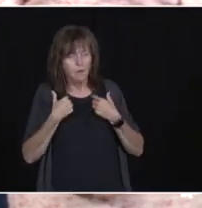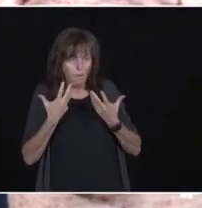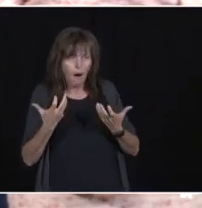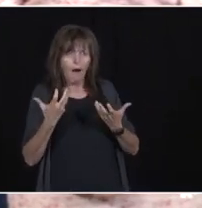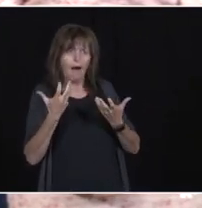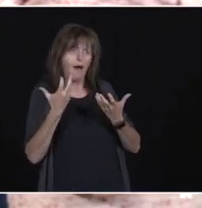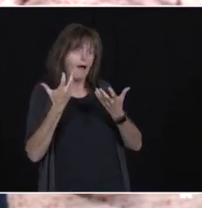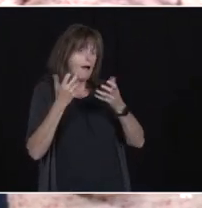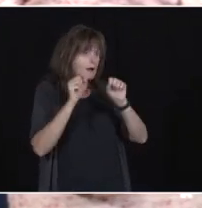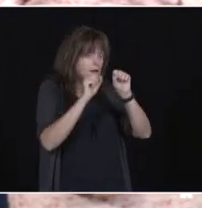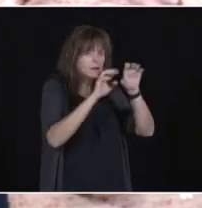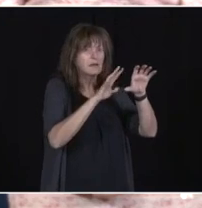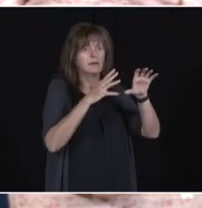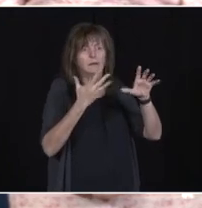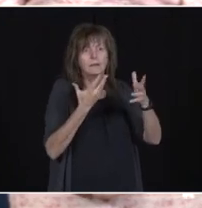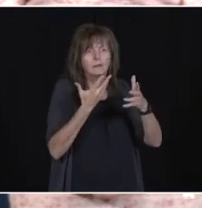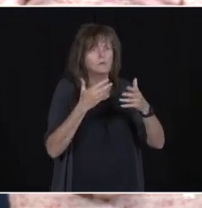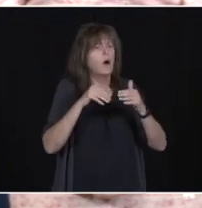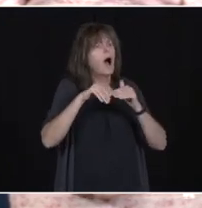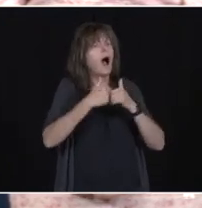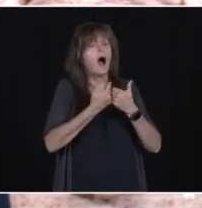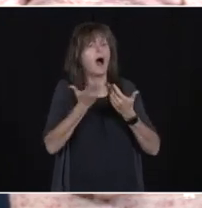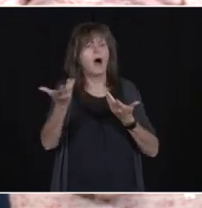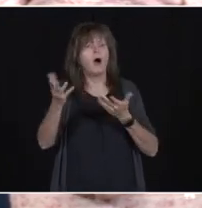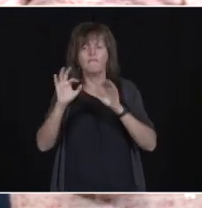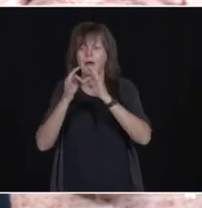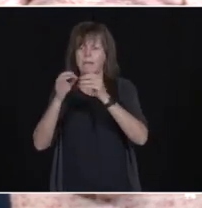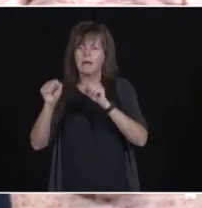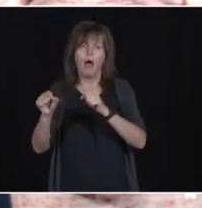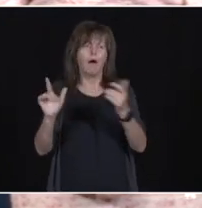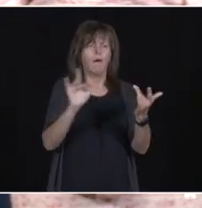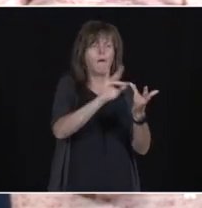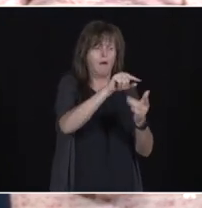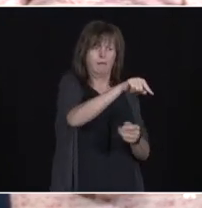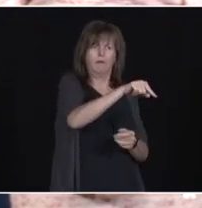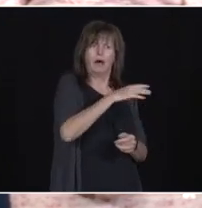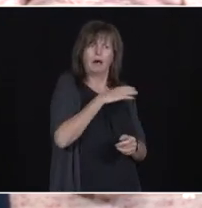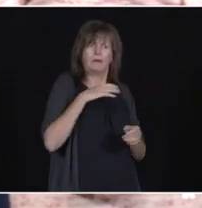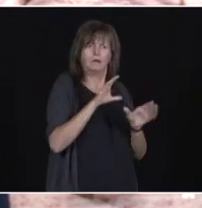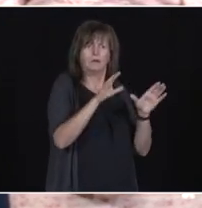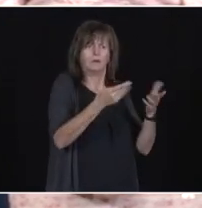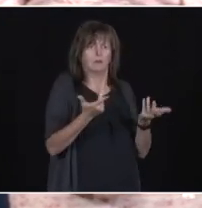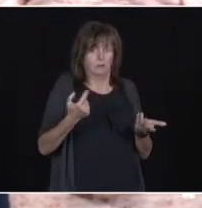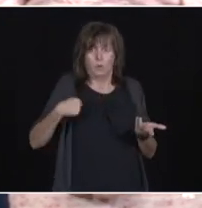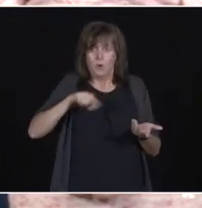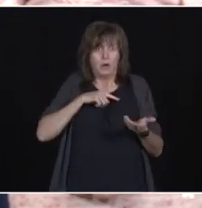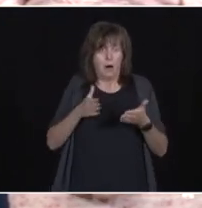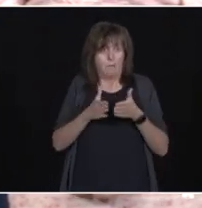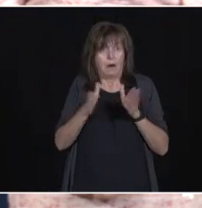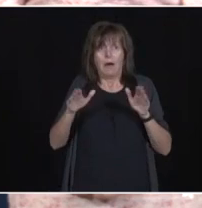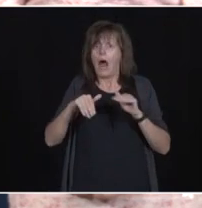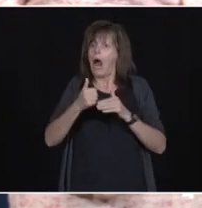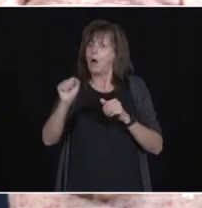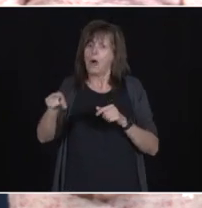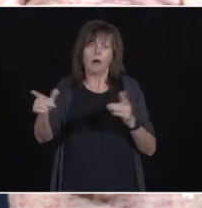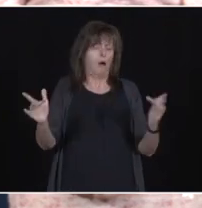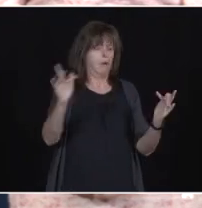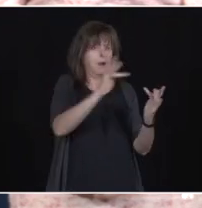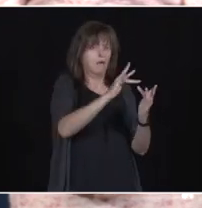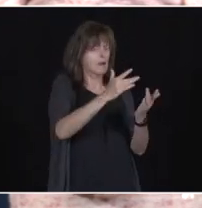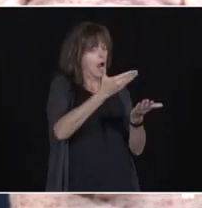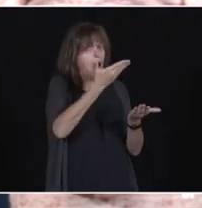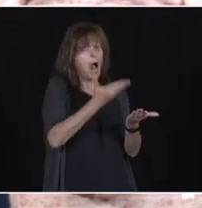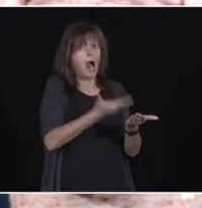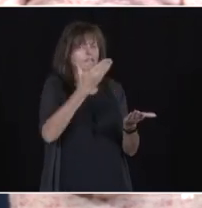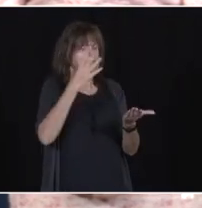commissioners? How can they partake? What is the process for the public to provide their input? Well, I believe they'll be calling